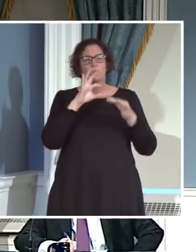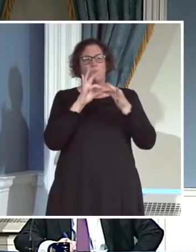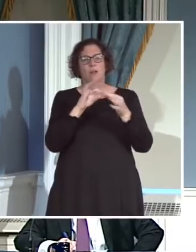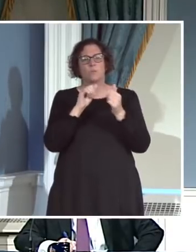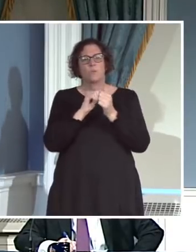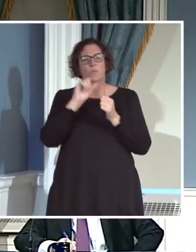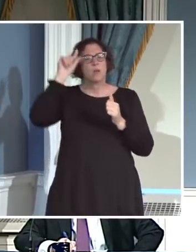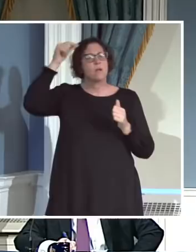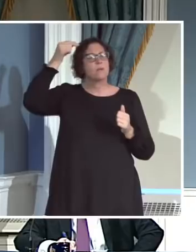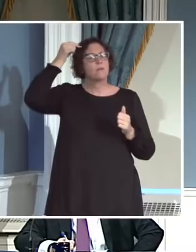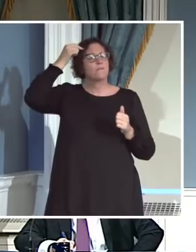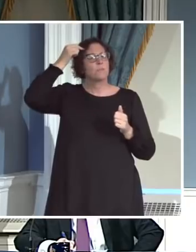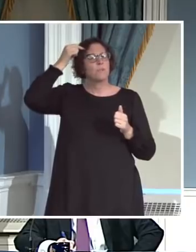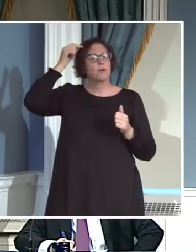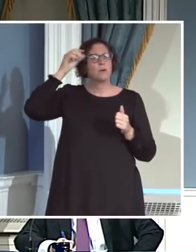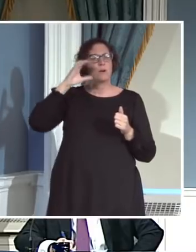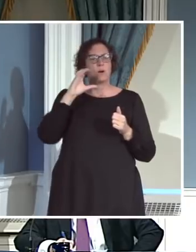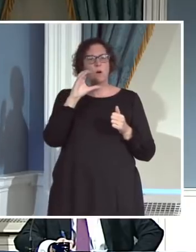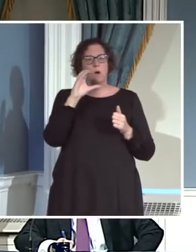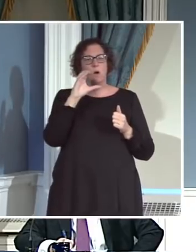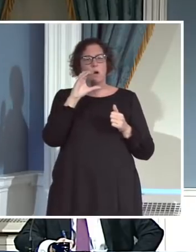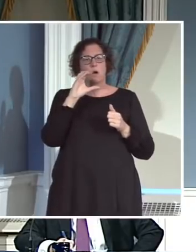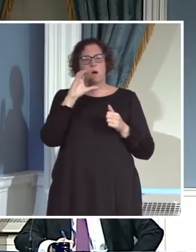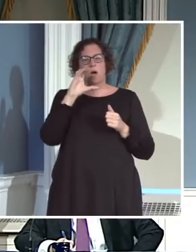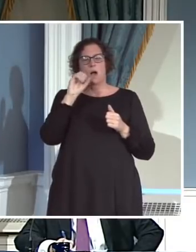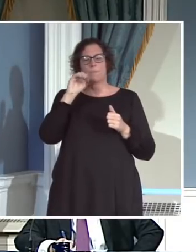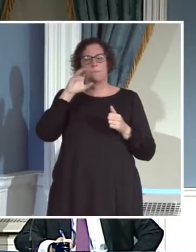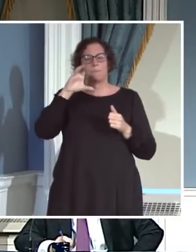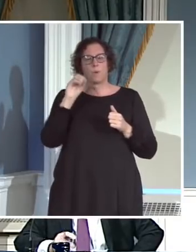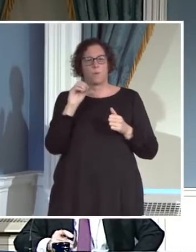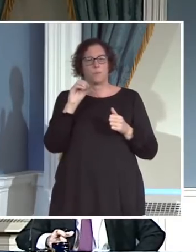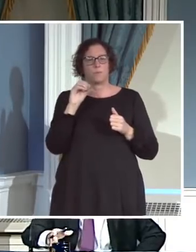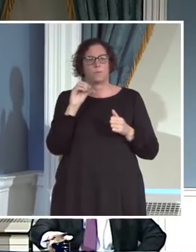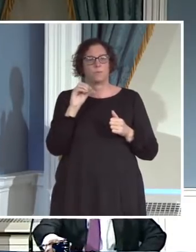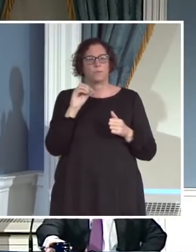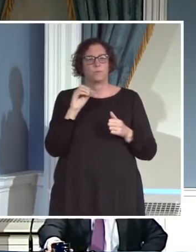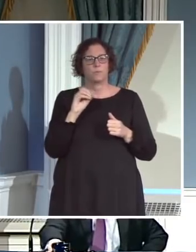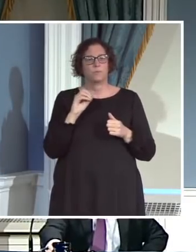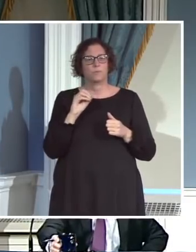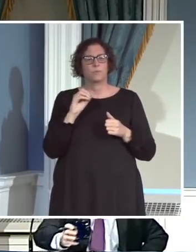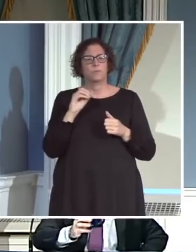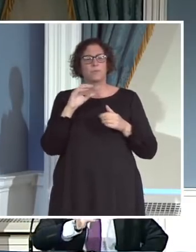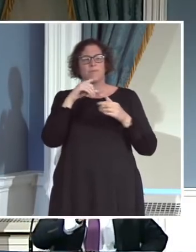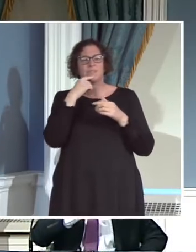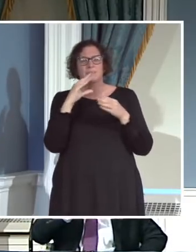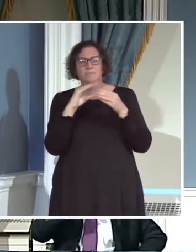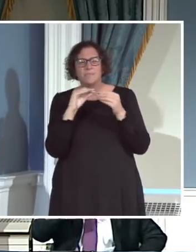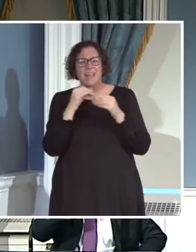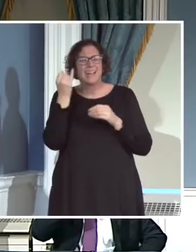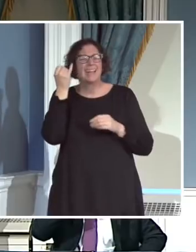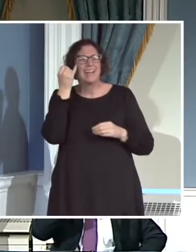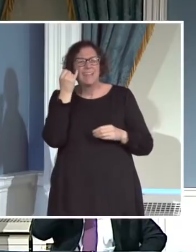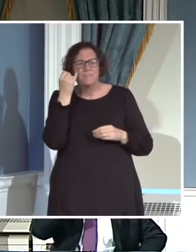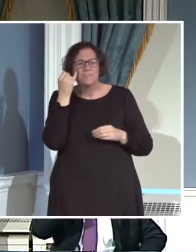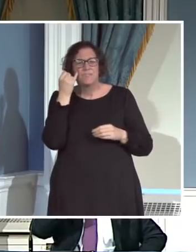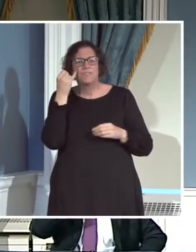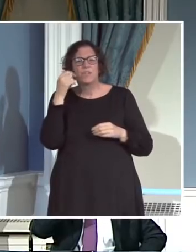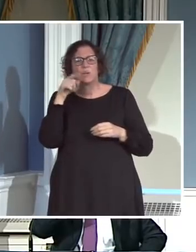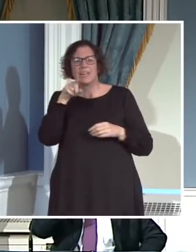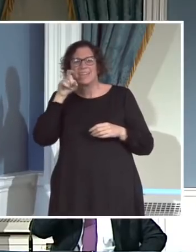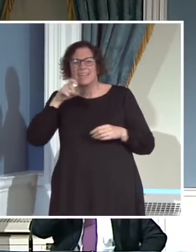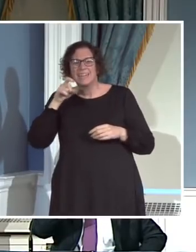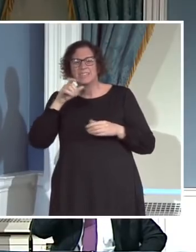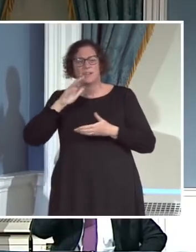once you go on a ventilator, you only have a 20% chance of coming off. And Dr. Katz, I wanted to